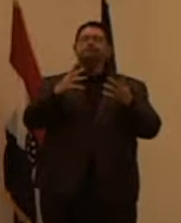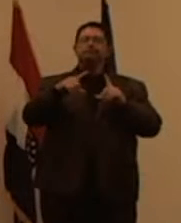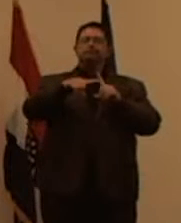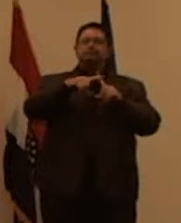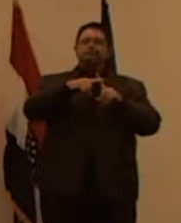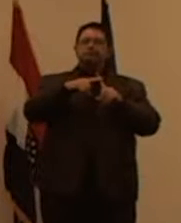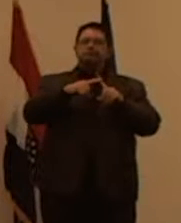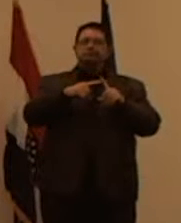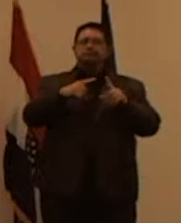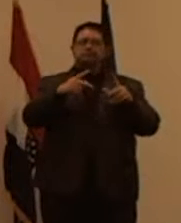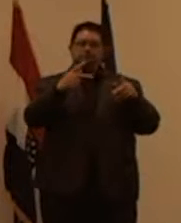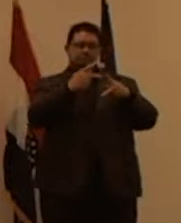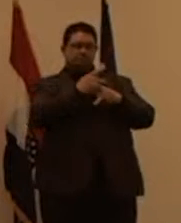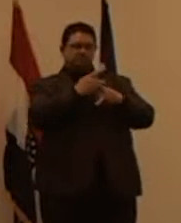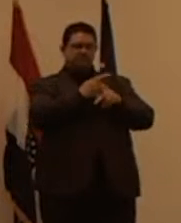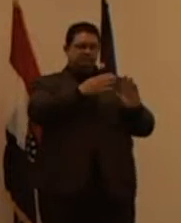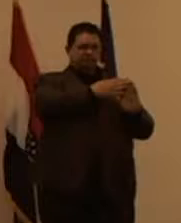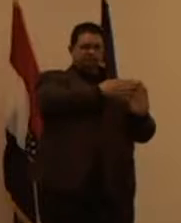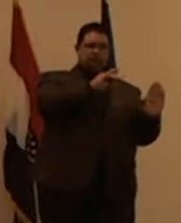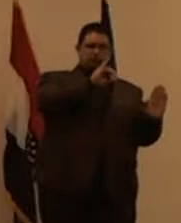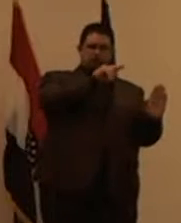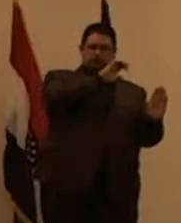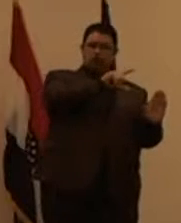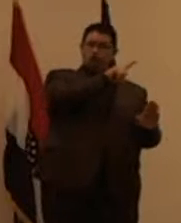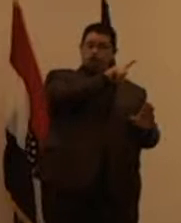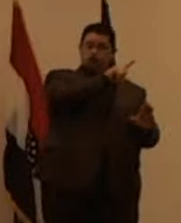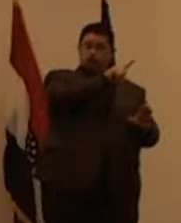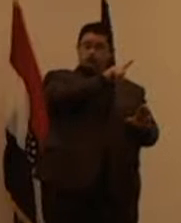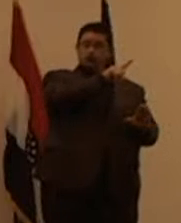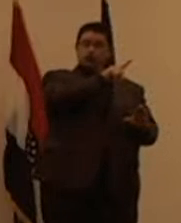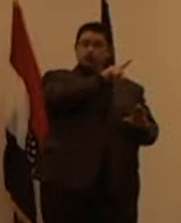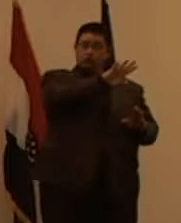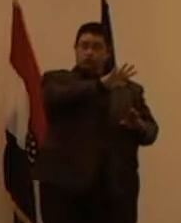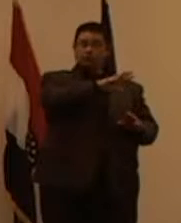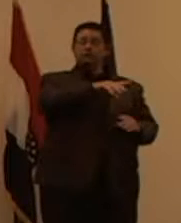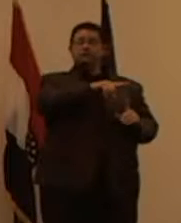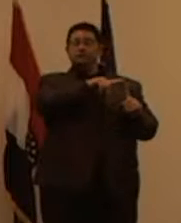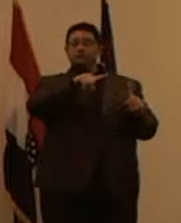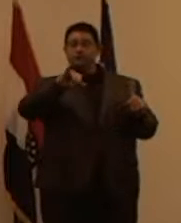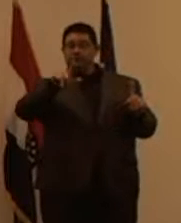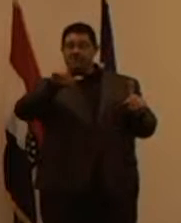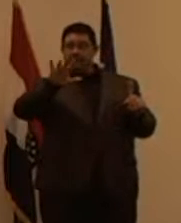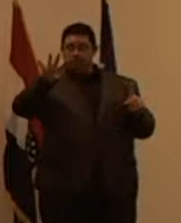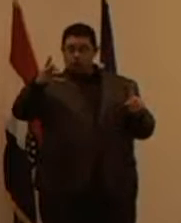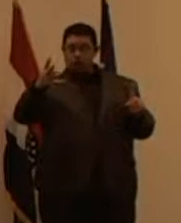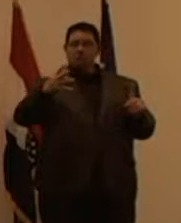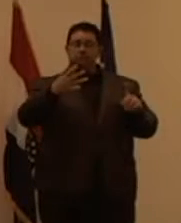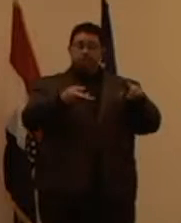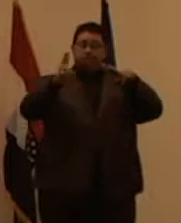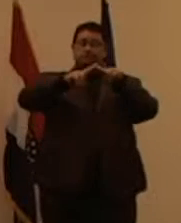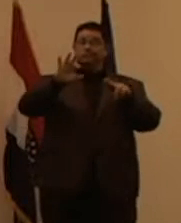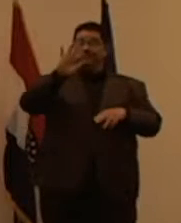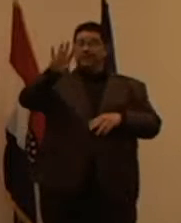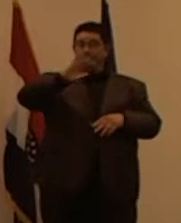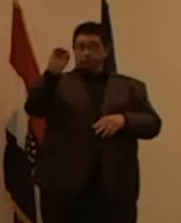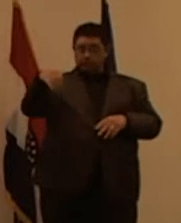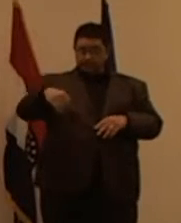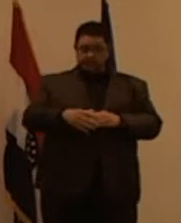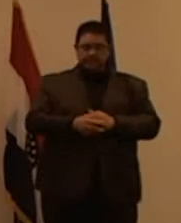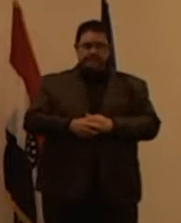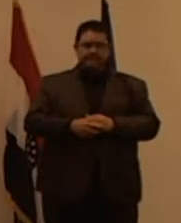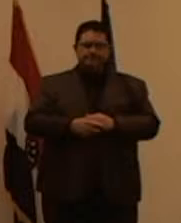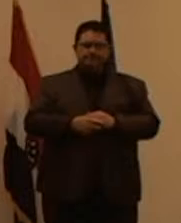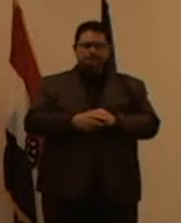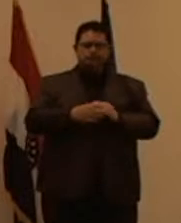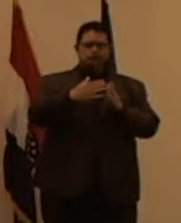diagnosed between June 21st and July 4th increased by 94%. The overall positivity